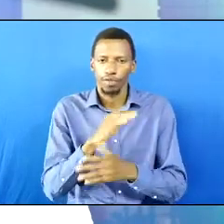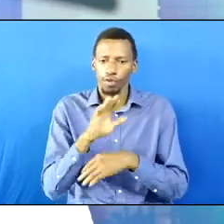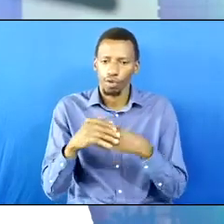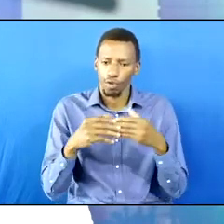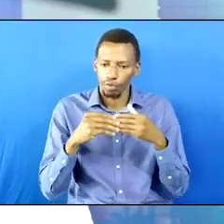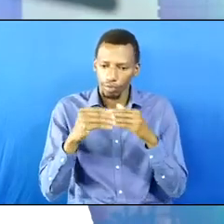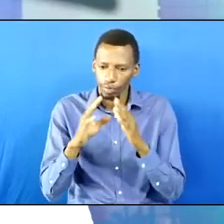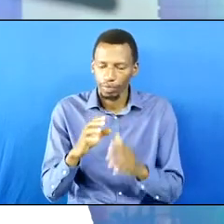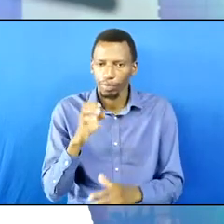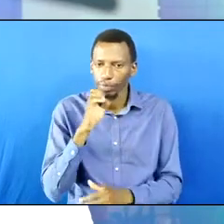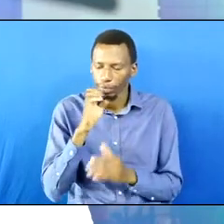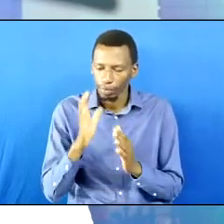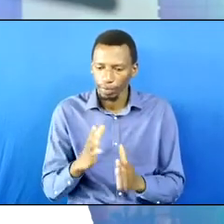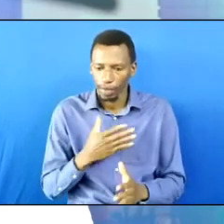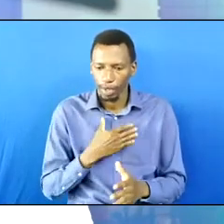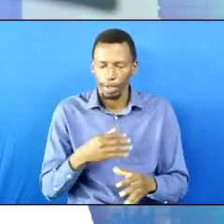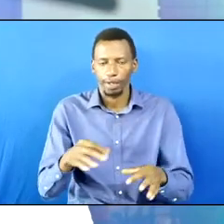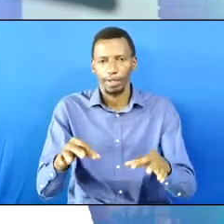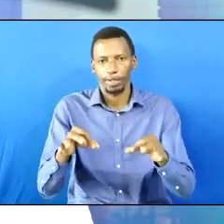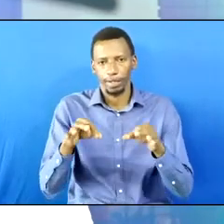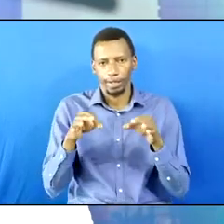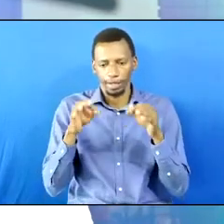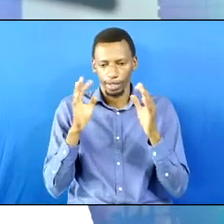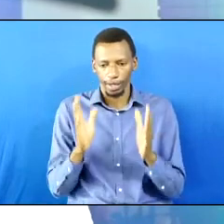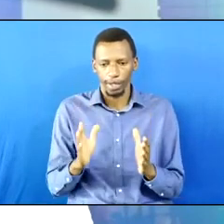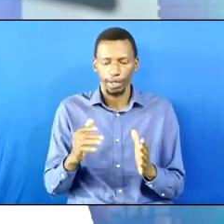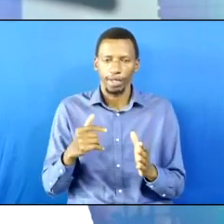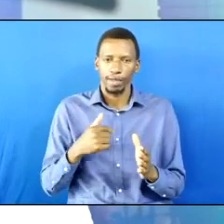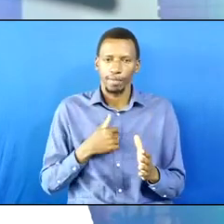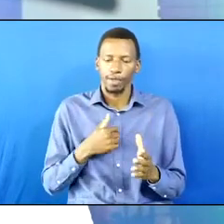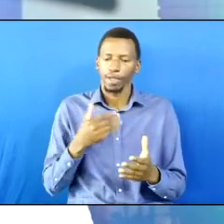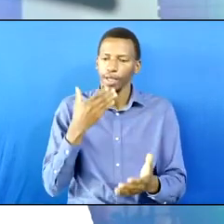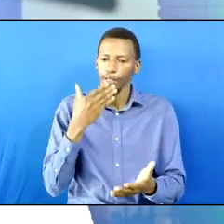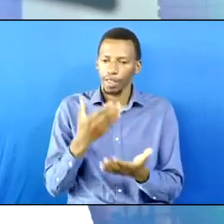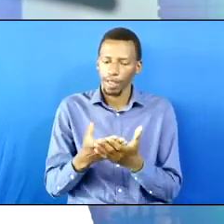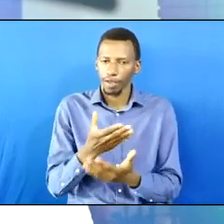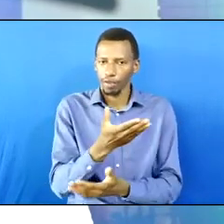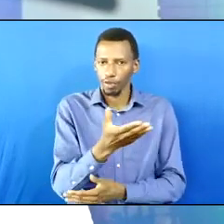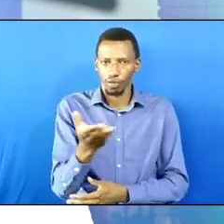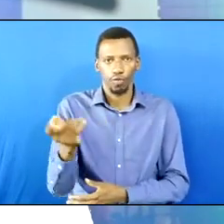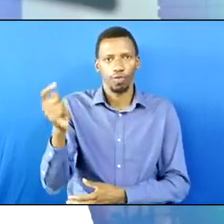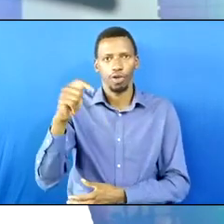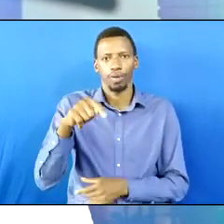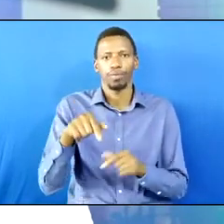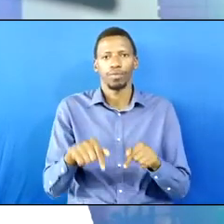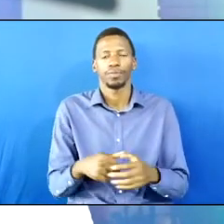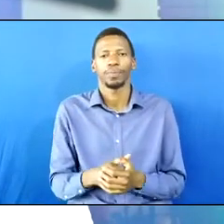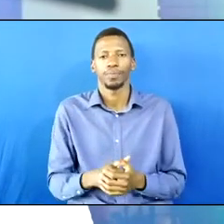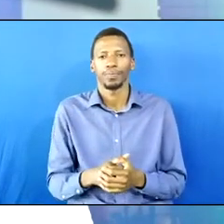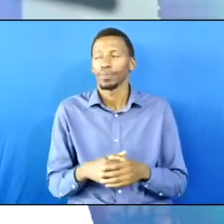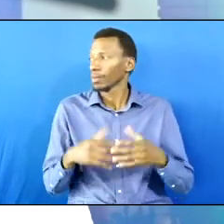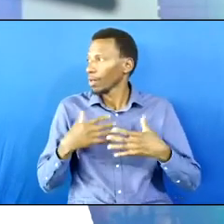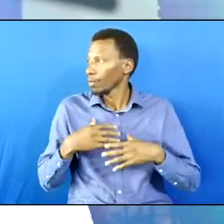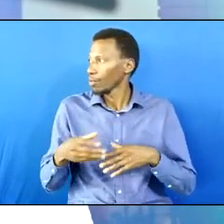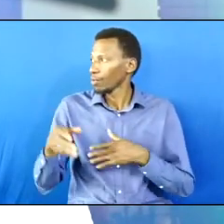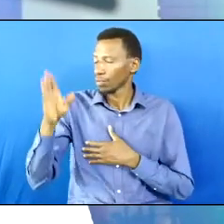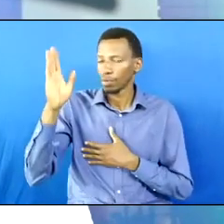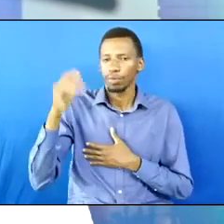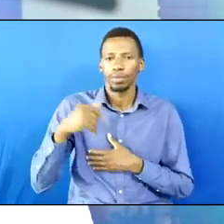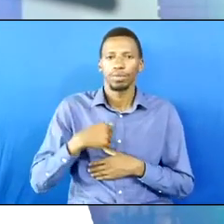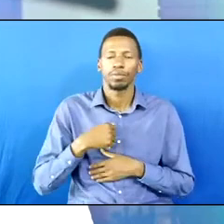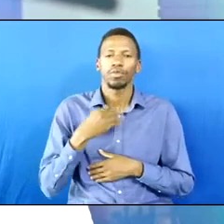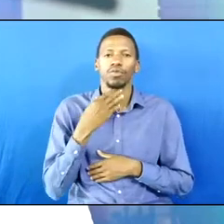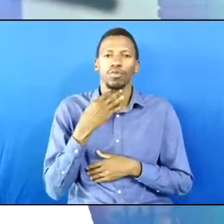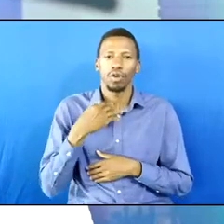the treasurer, please. I appreciate your presence with us today. People of God, I want us today